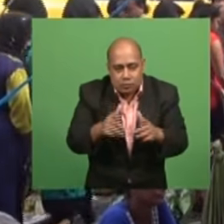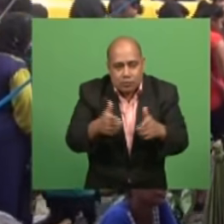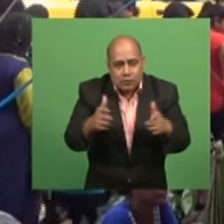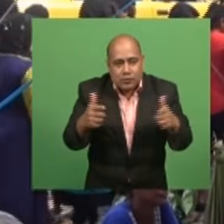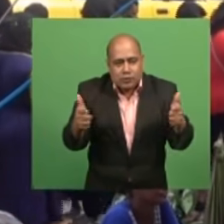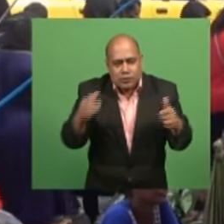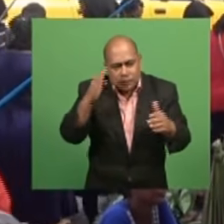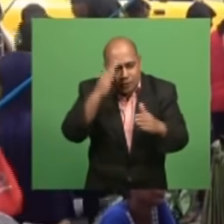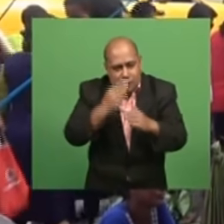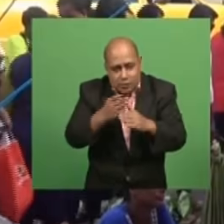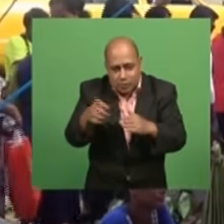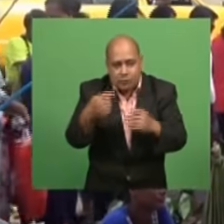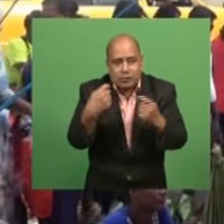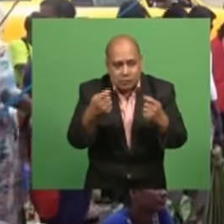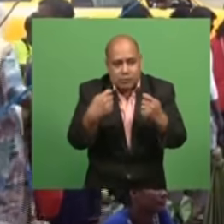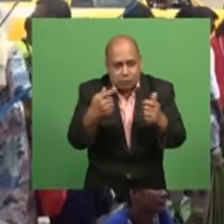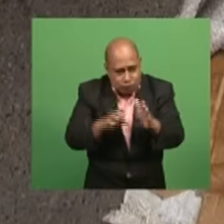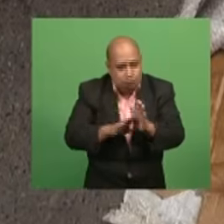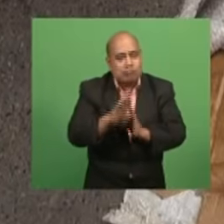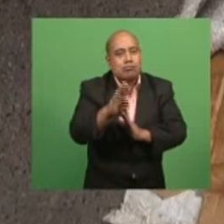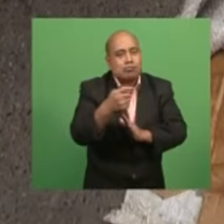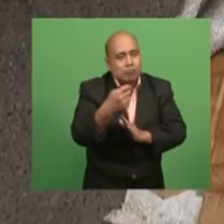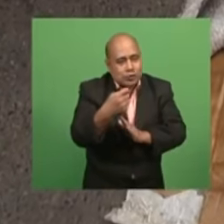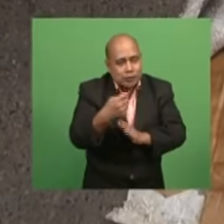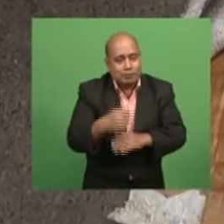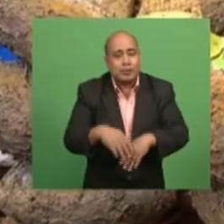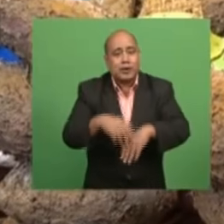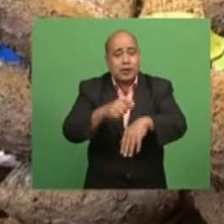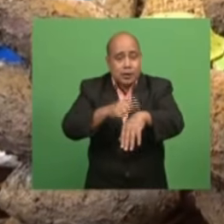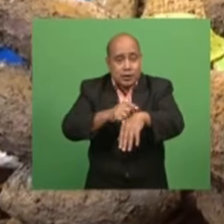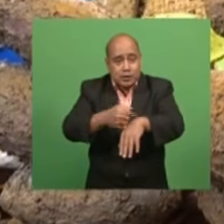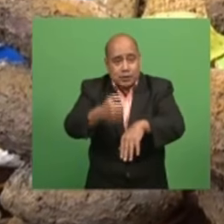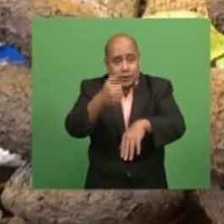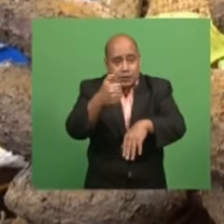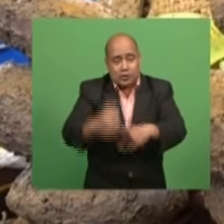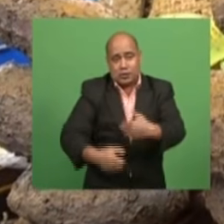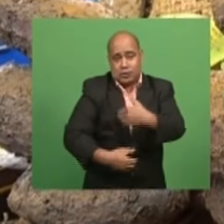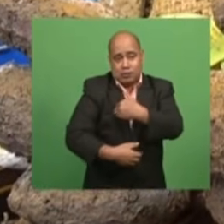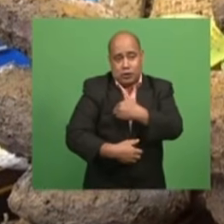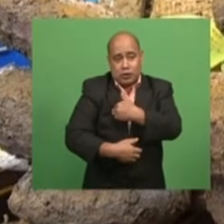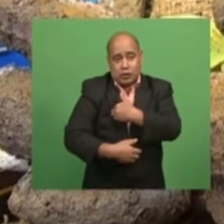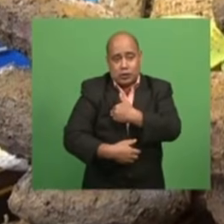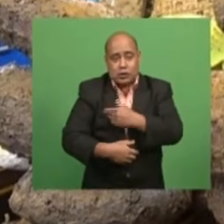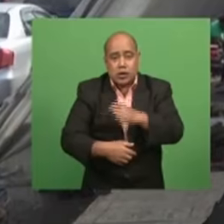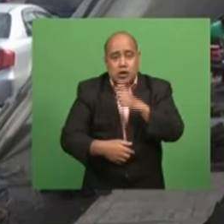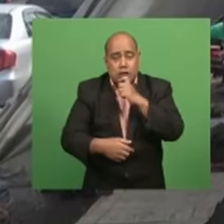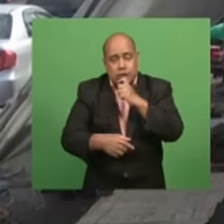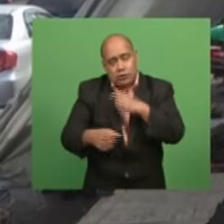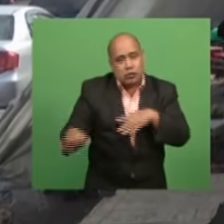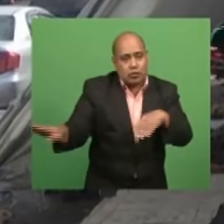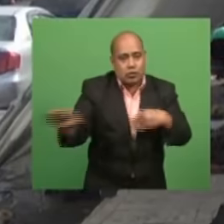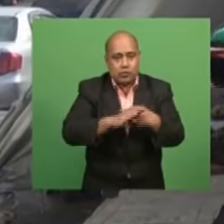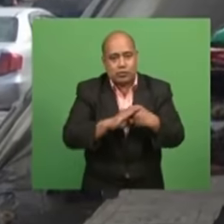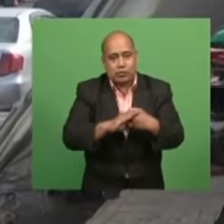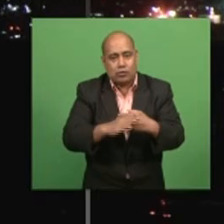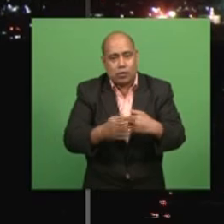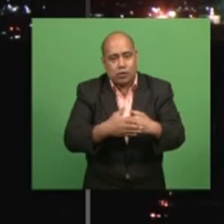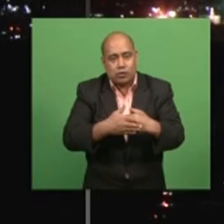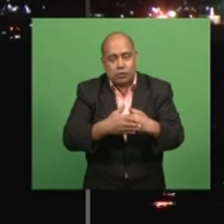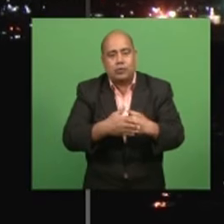market hours have been reverted and it opens from 6 a.m. to 6 p.m. daily. Apenisa Wangardovu, FBC